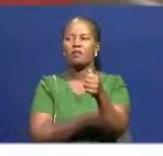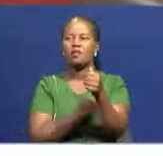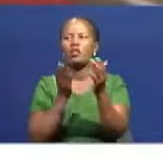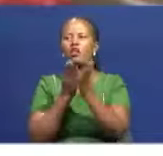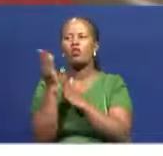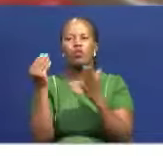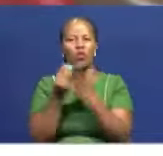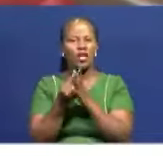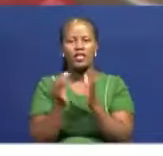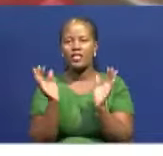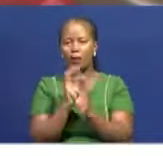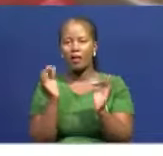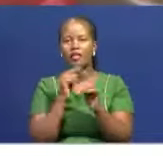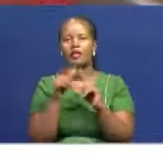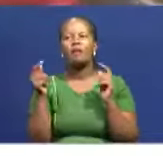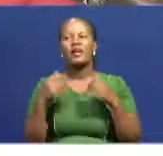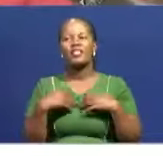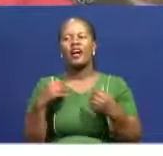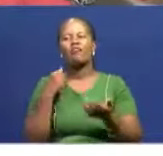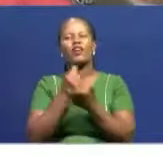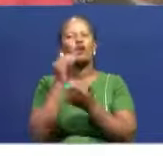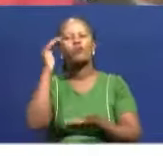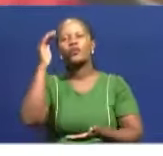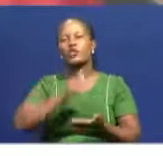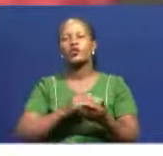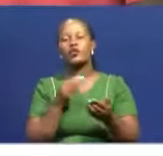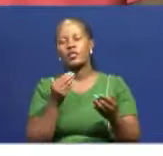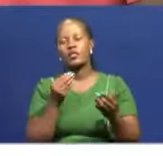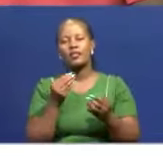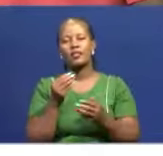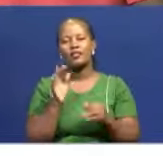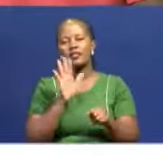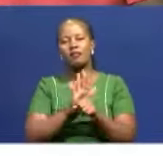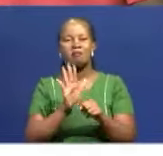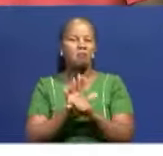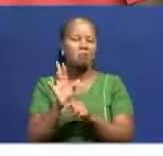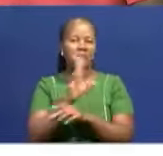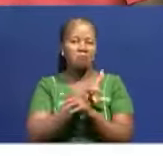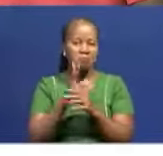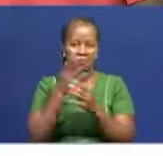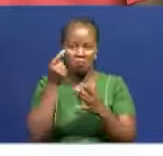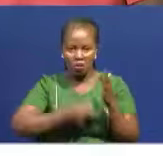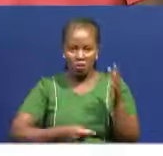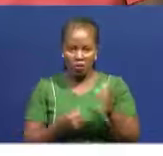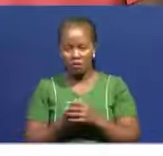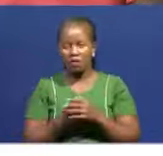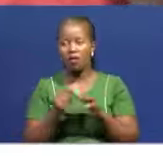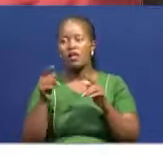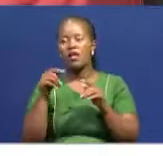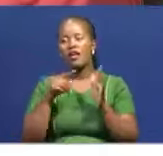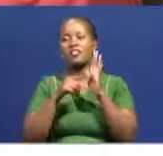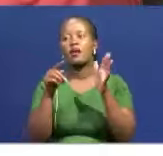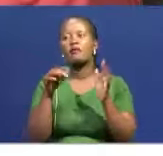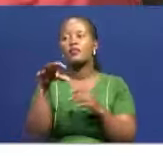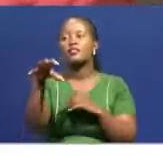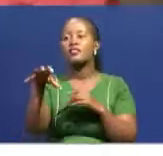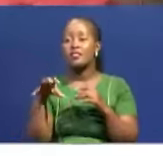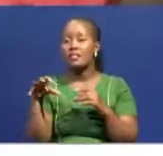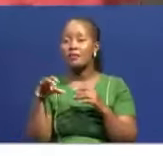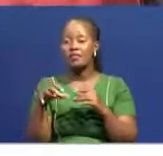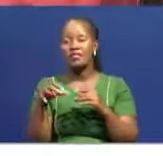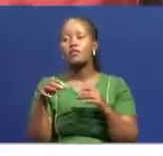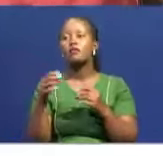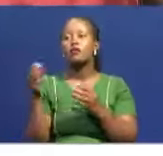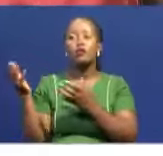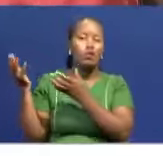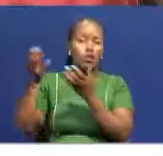it's helped to really reduce a lot of costs. Transport, for example, has been covered by some of the main clubs. Because to bring these teams from